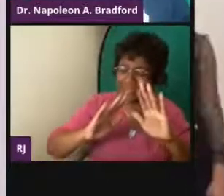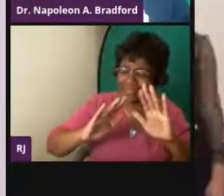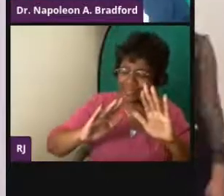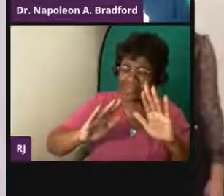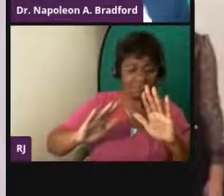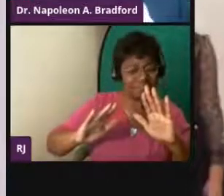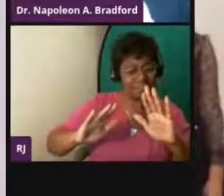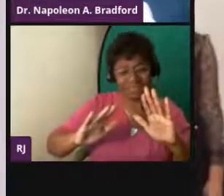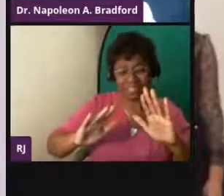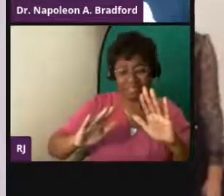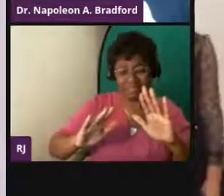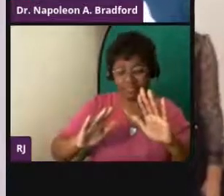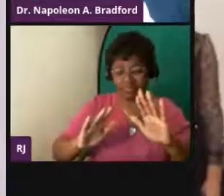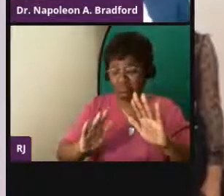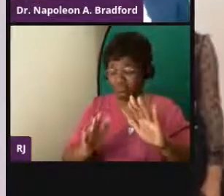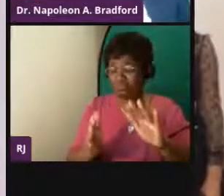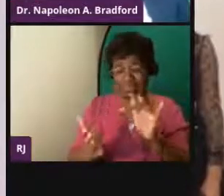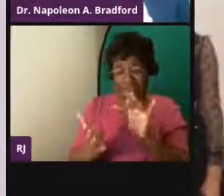perfect peace. My peace is